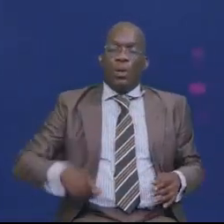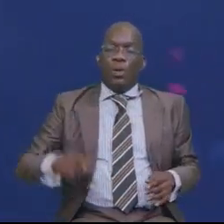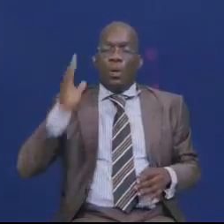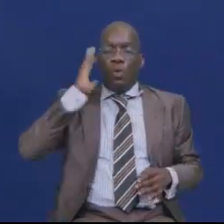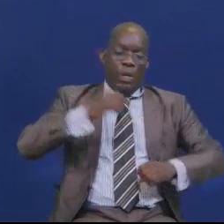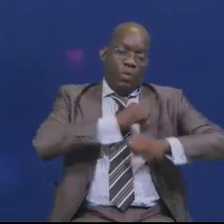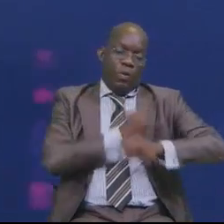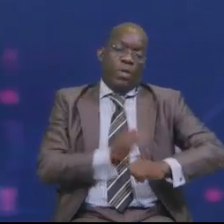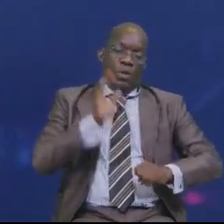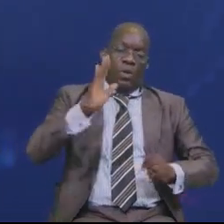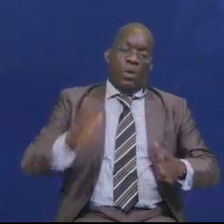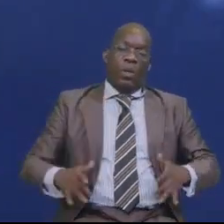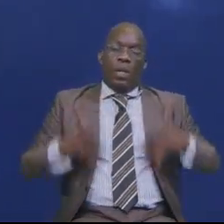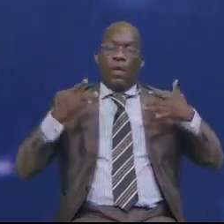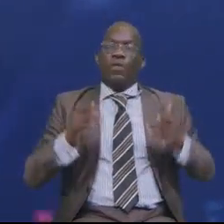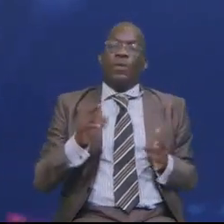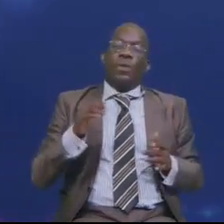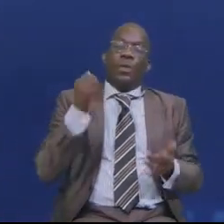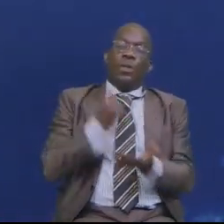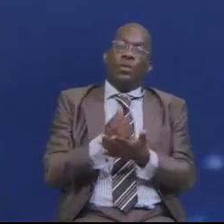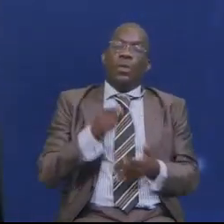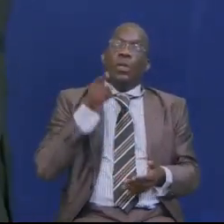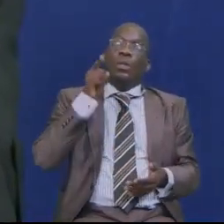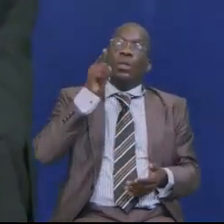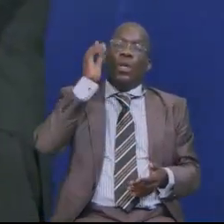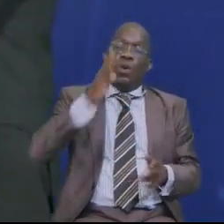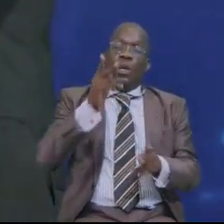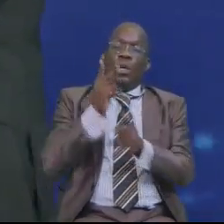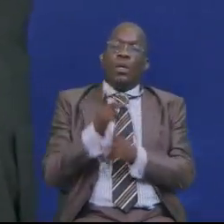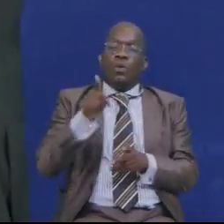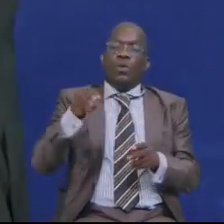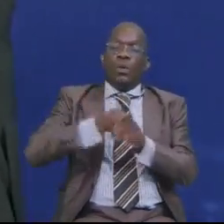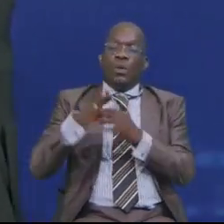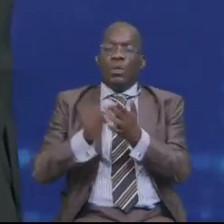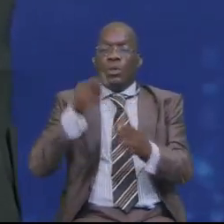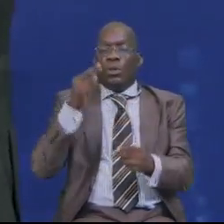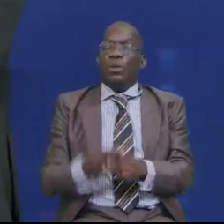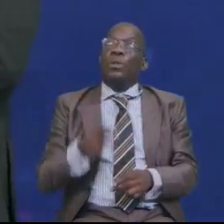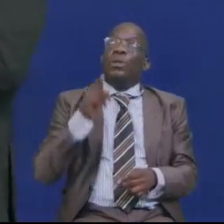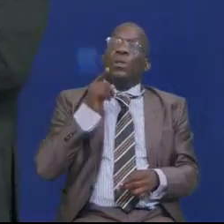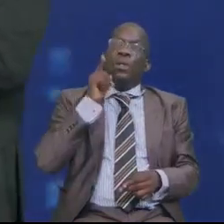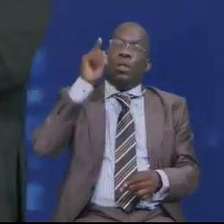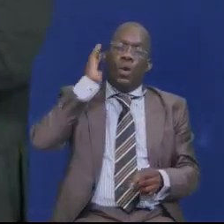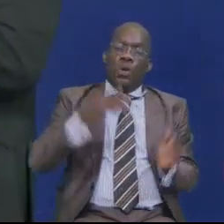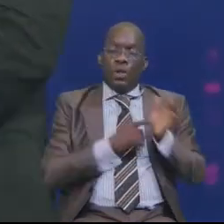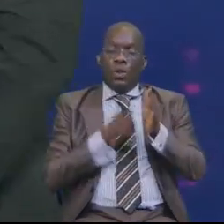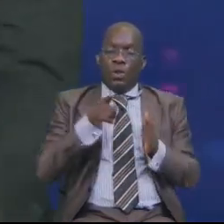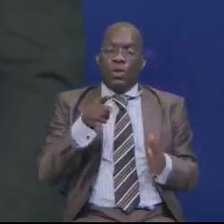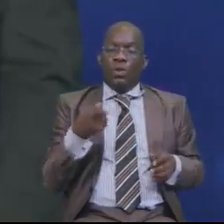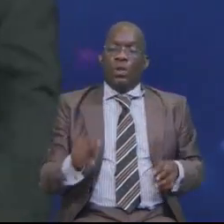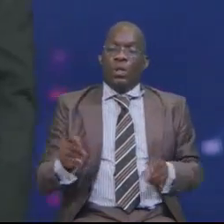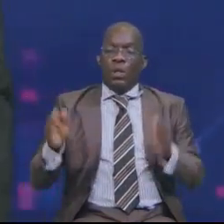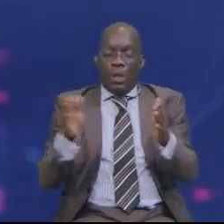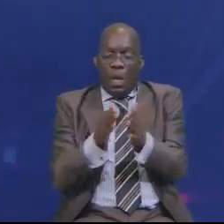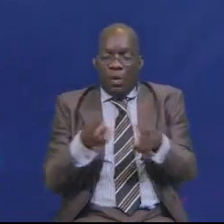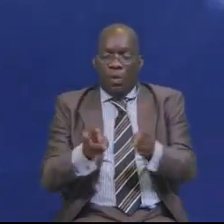life. He will preserve you. He will show you the narrow way to heaven, and